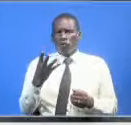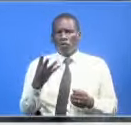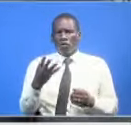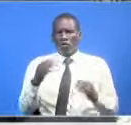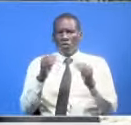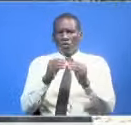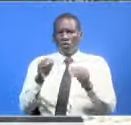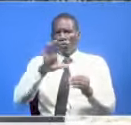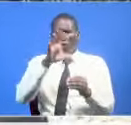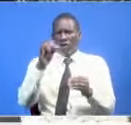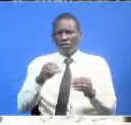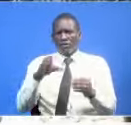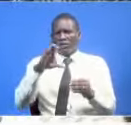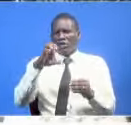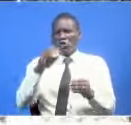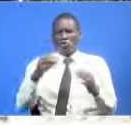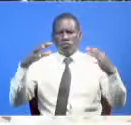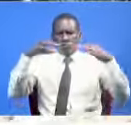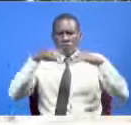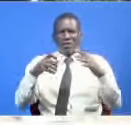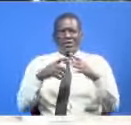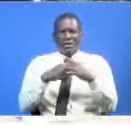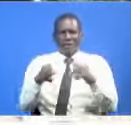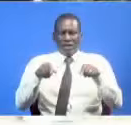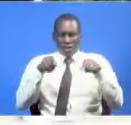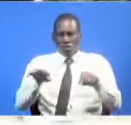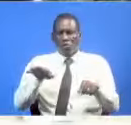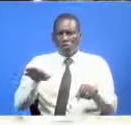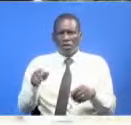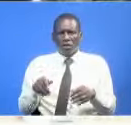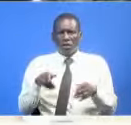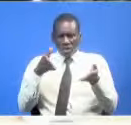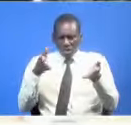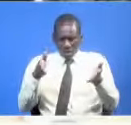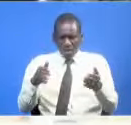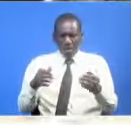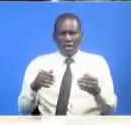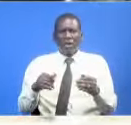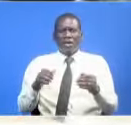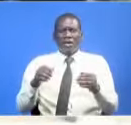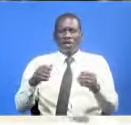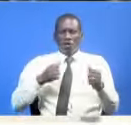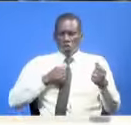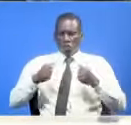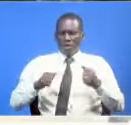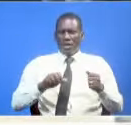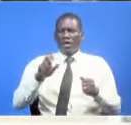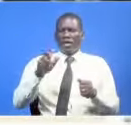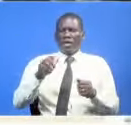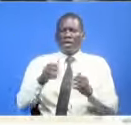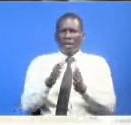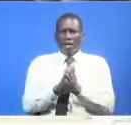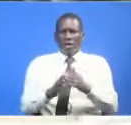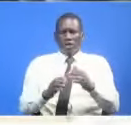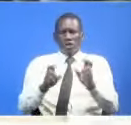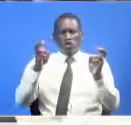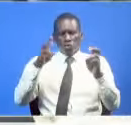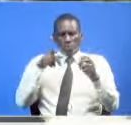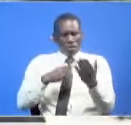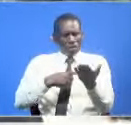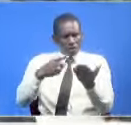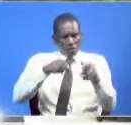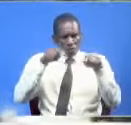the Africa CEO Forum kicked off this morning right here in Kigali, Rwanda. And the topic of discussion